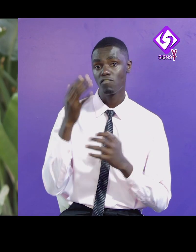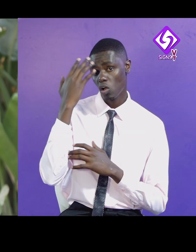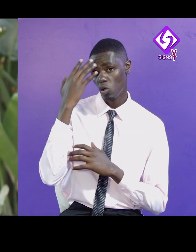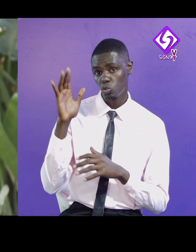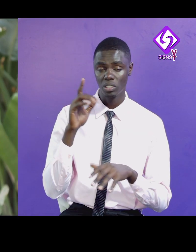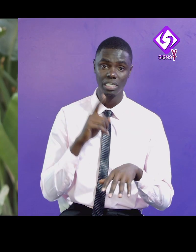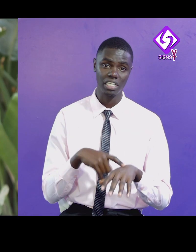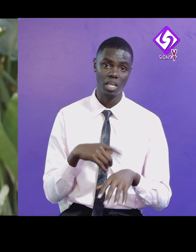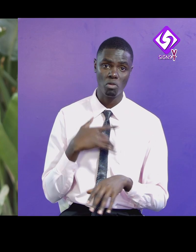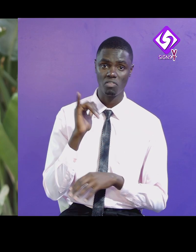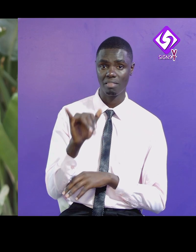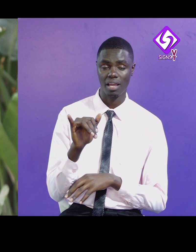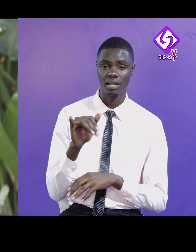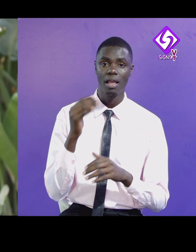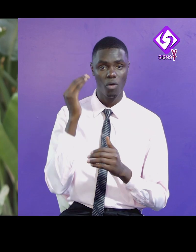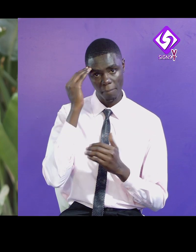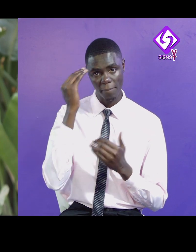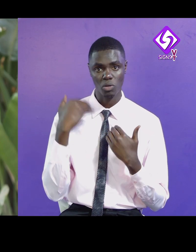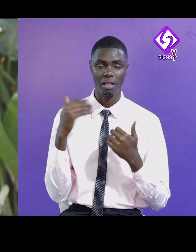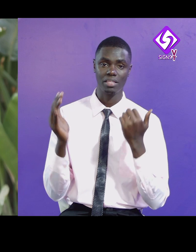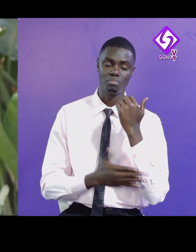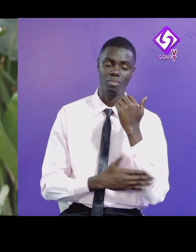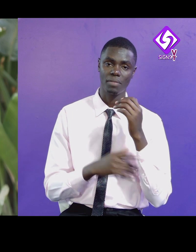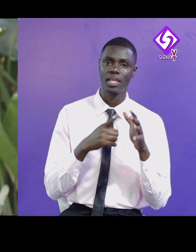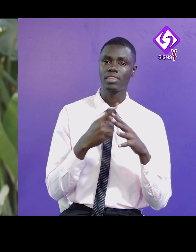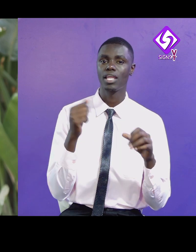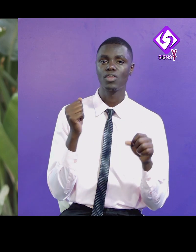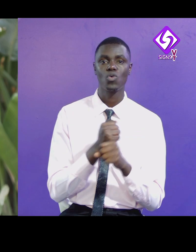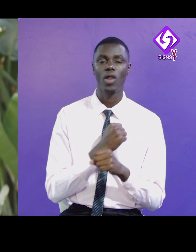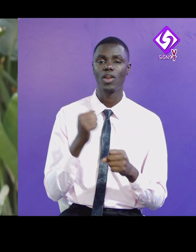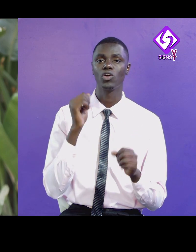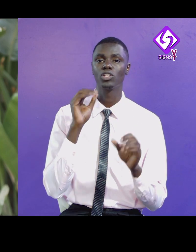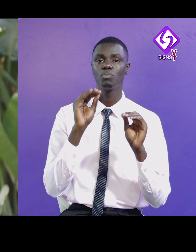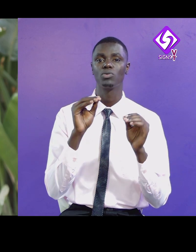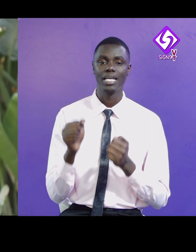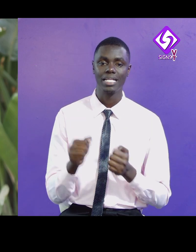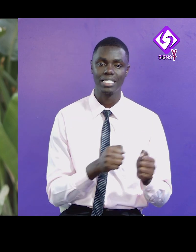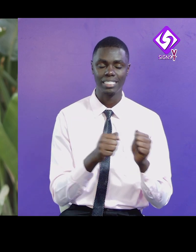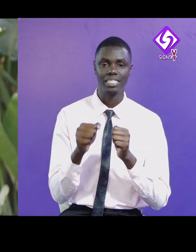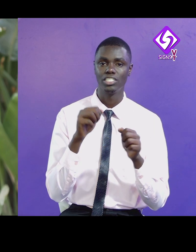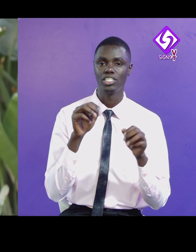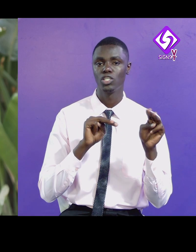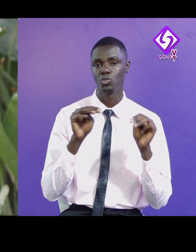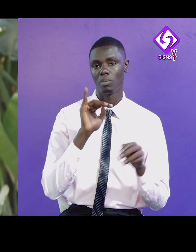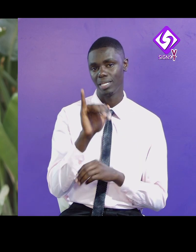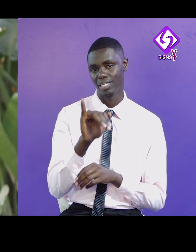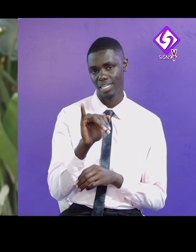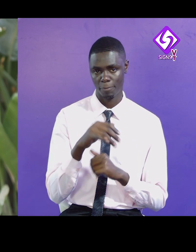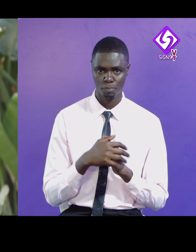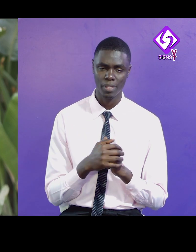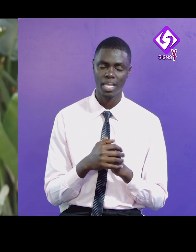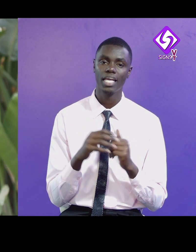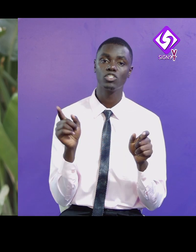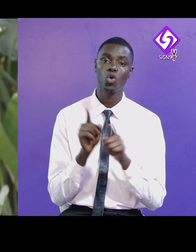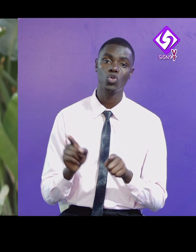know when you're feeling bad or your mental health is bad, you're not going to be able to put the strategies into place to manage that. And